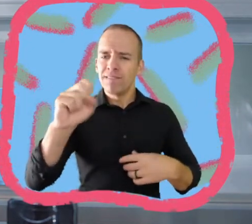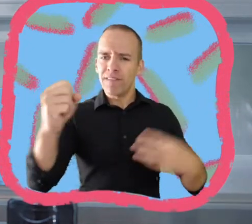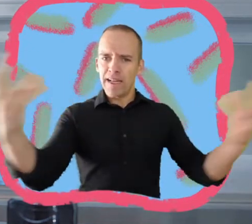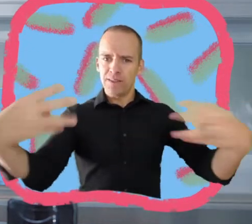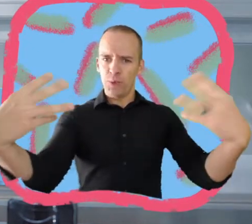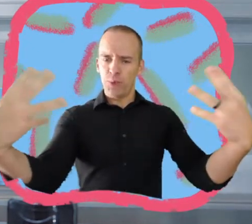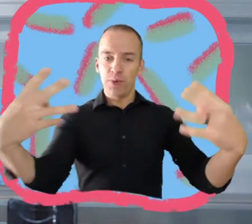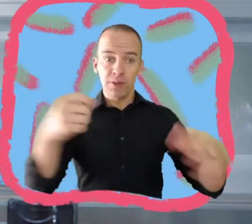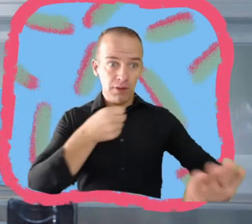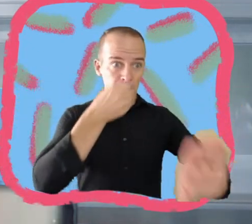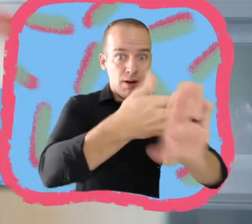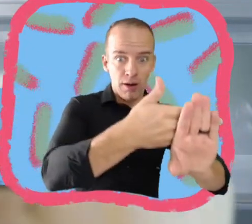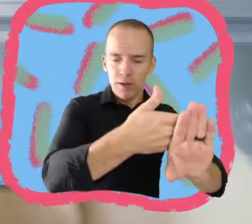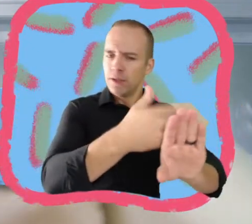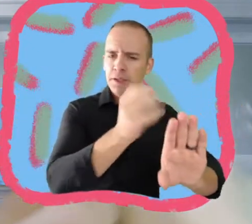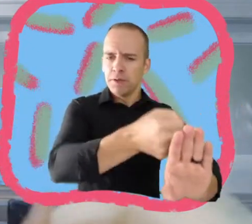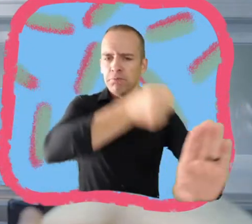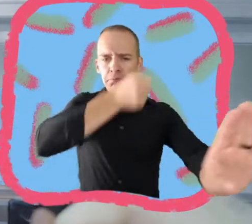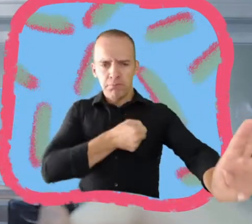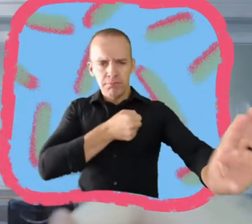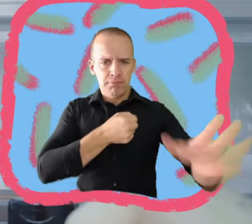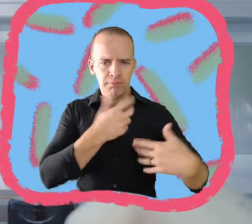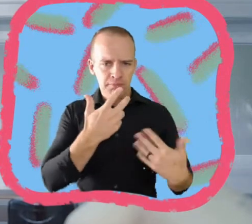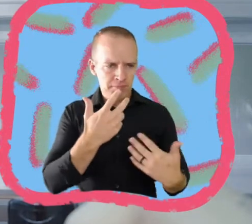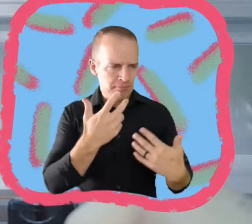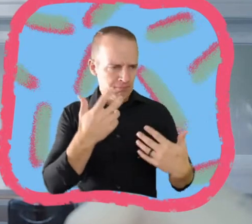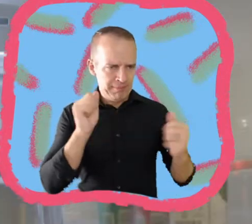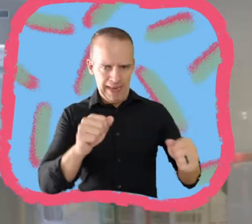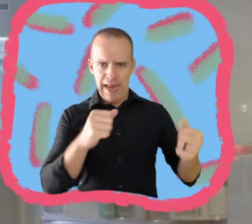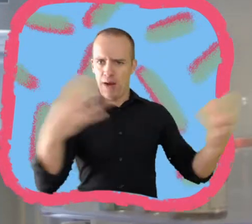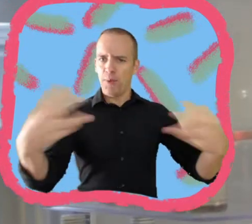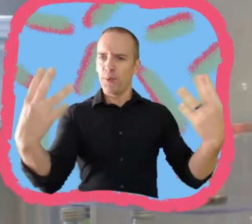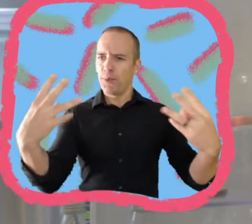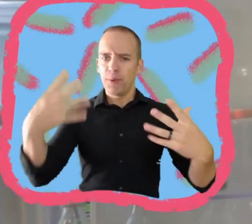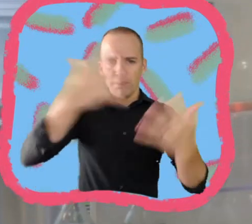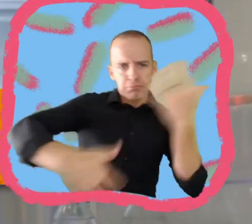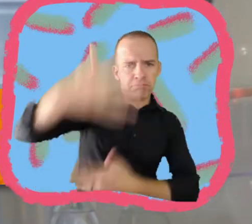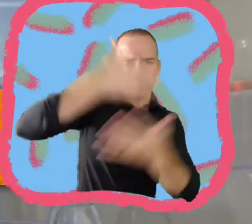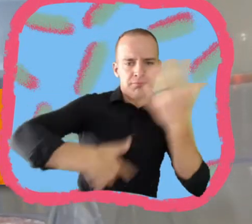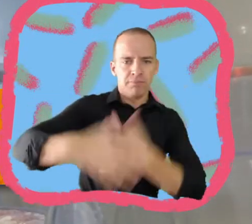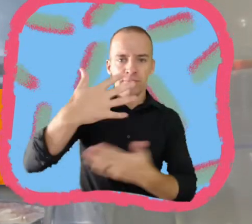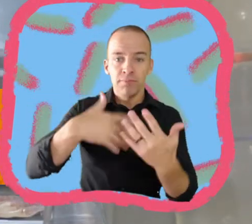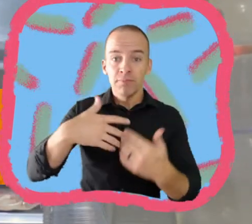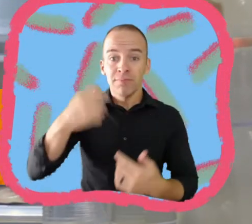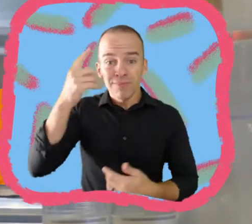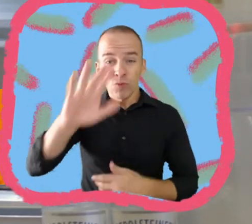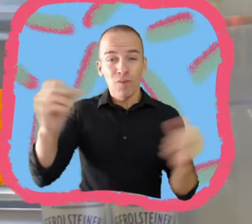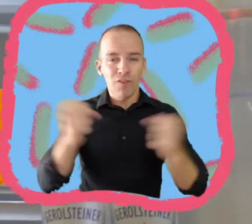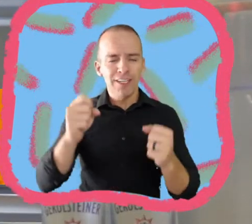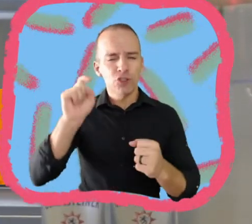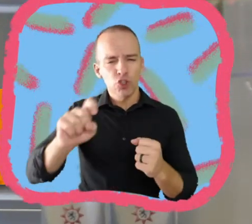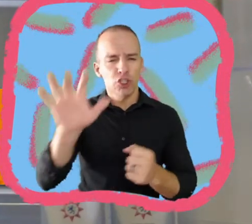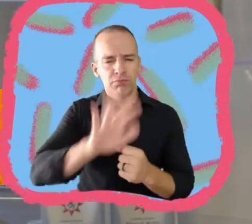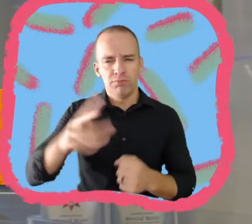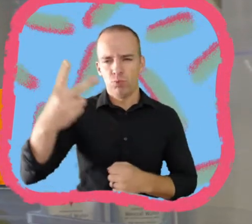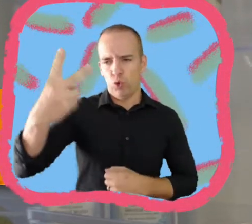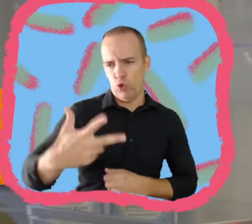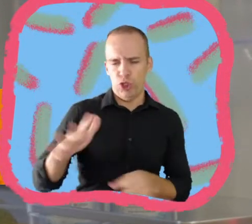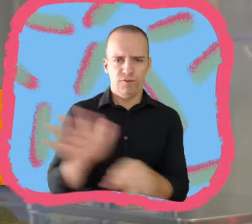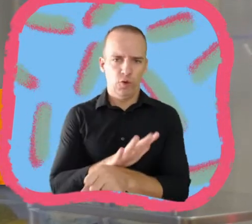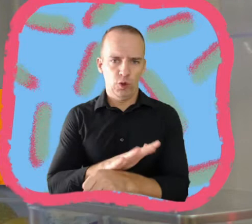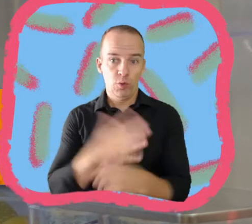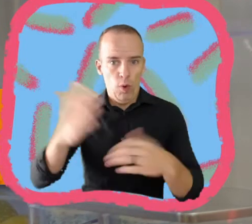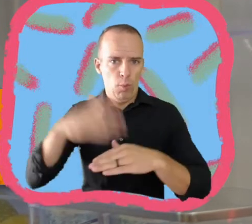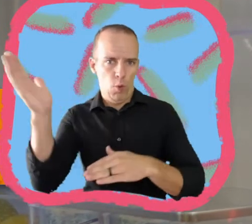vents. Place food items at least 2 inches away from the vents. 2 inches is perfect clearance between items too, to make sure